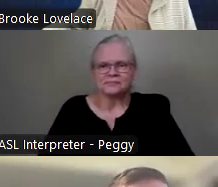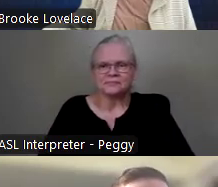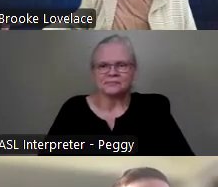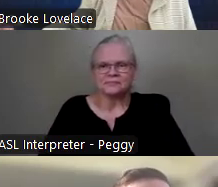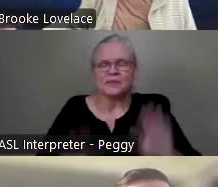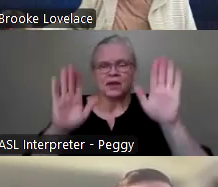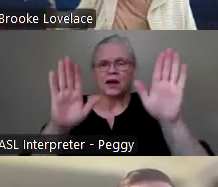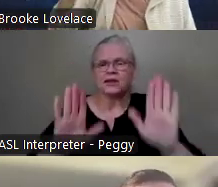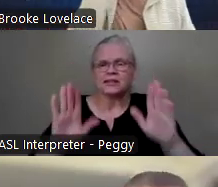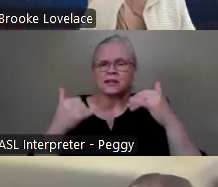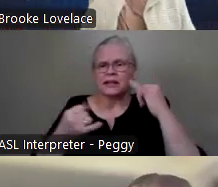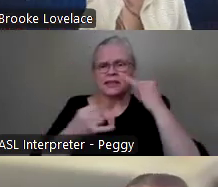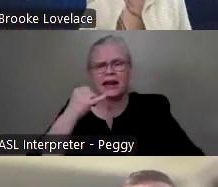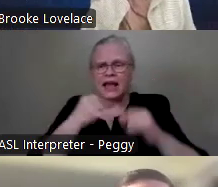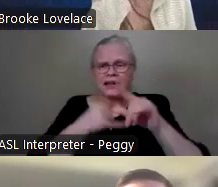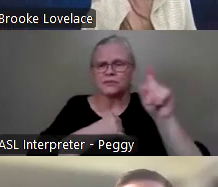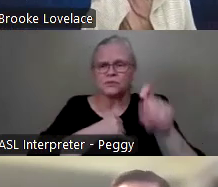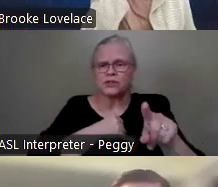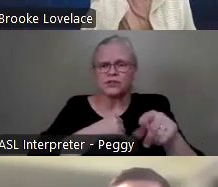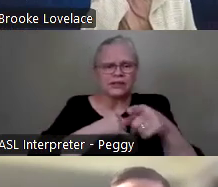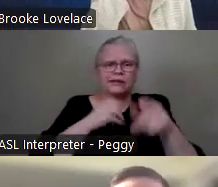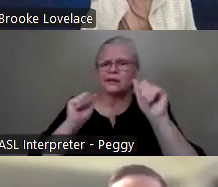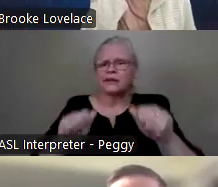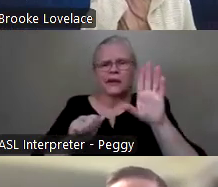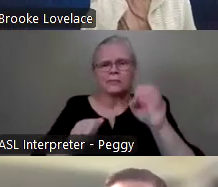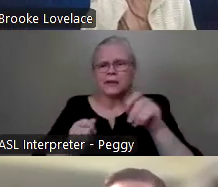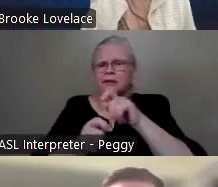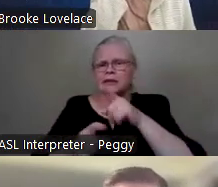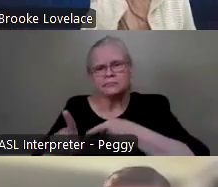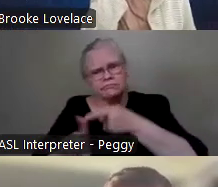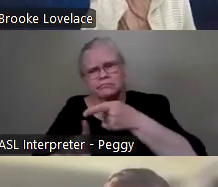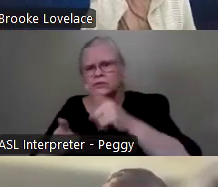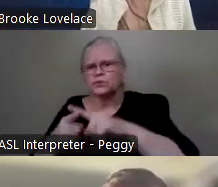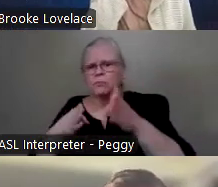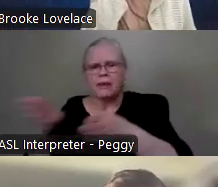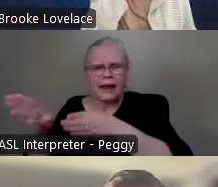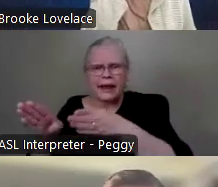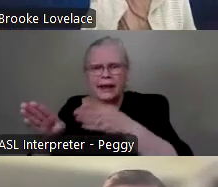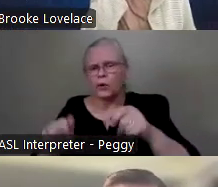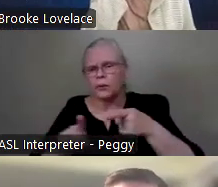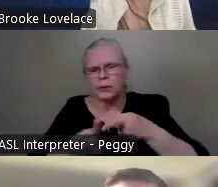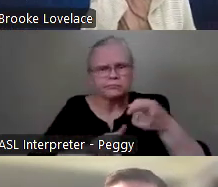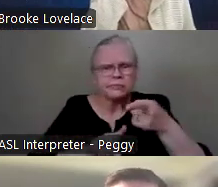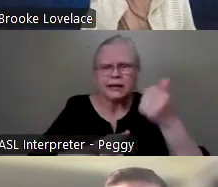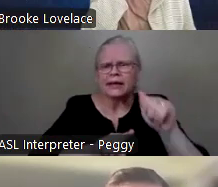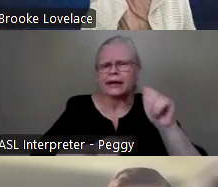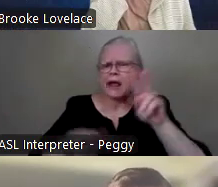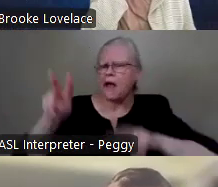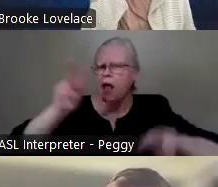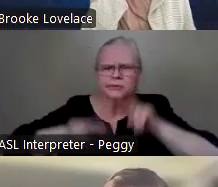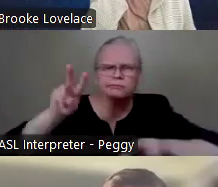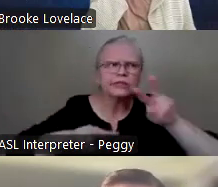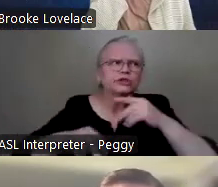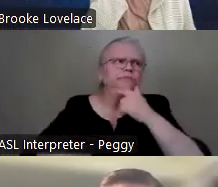Awesome. So the last question we had, this can be specific to the plan, or it could just be any observation